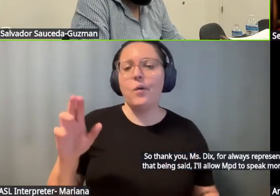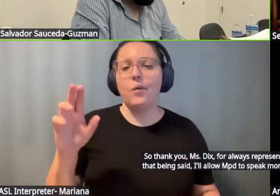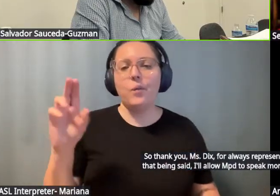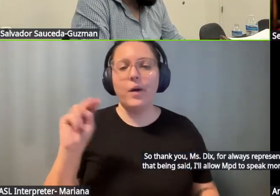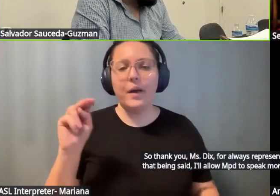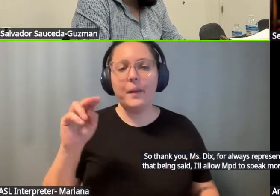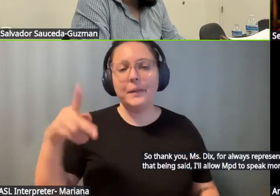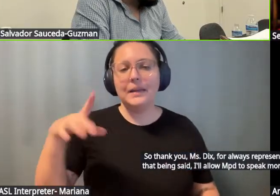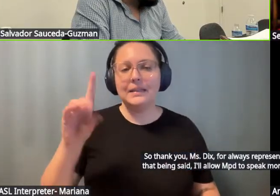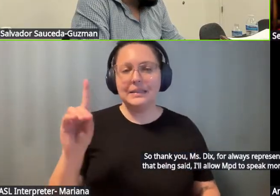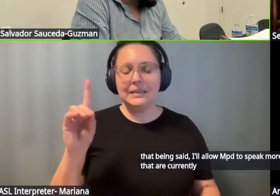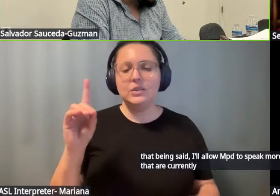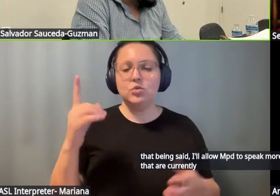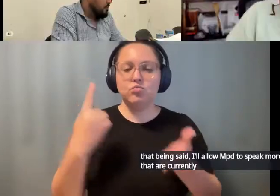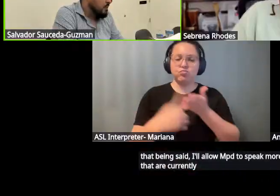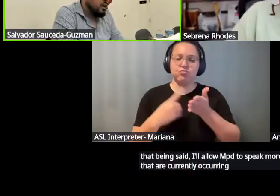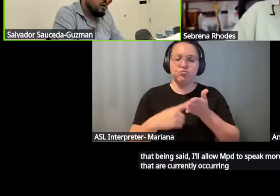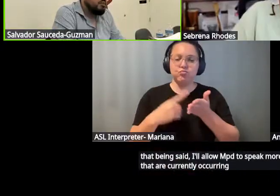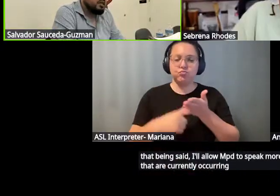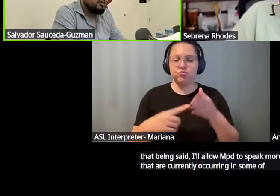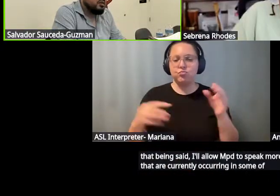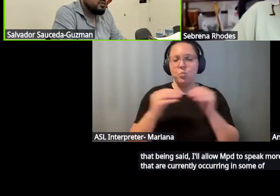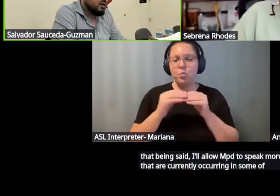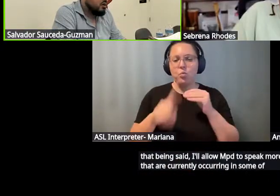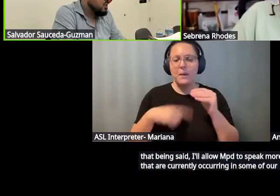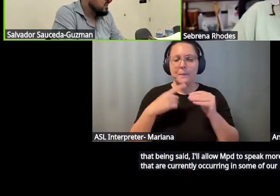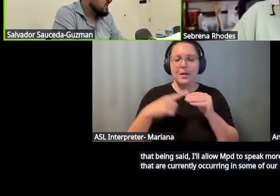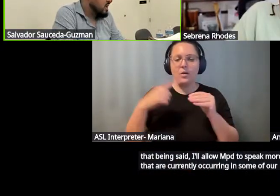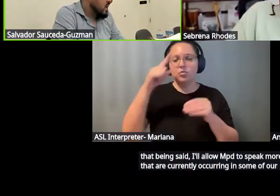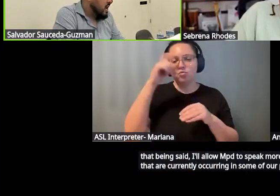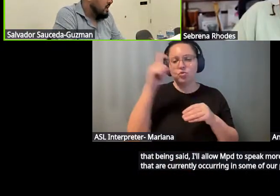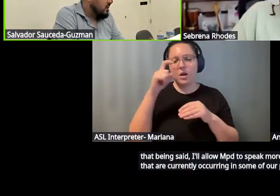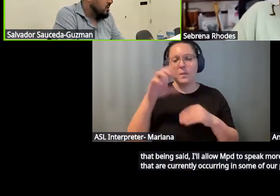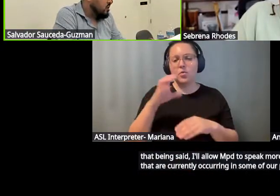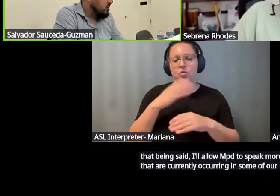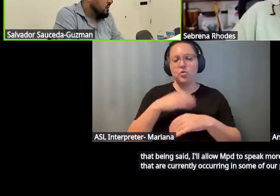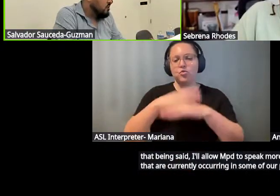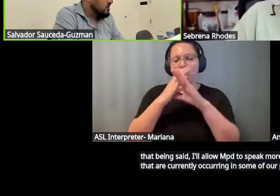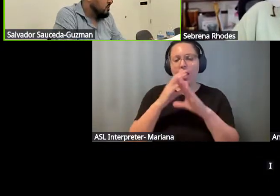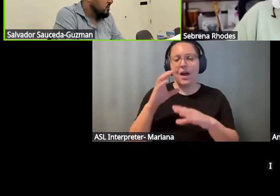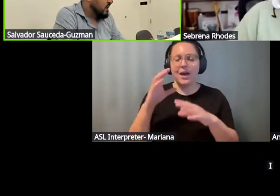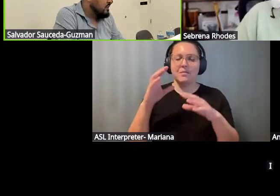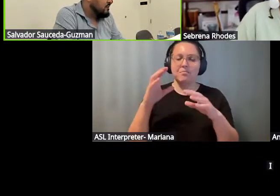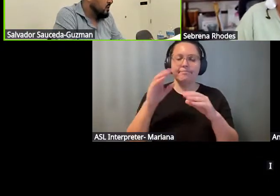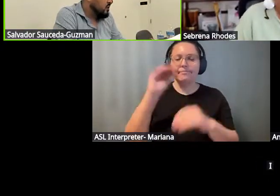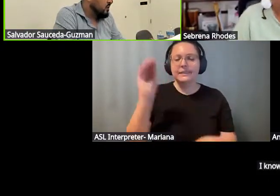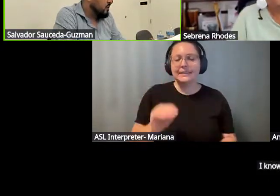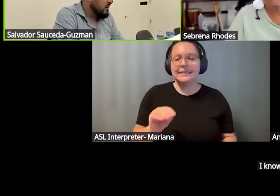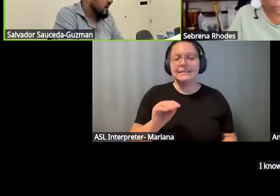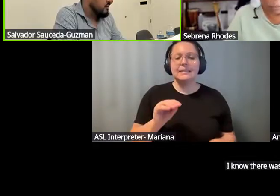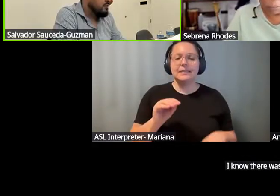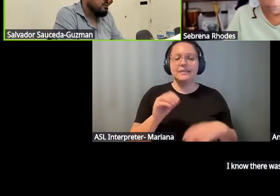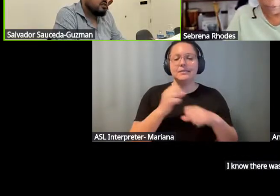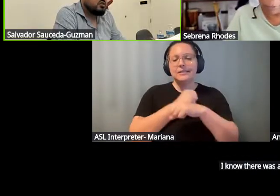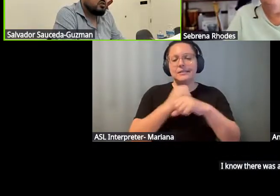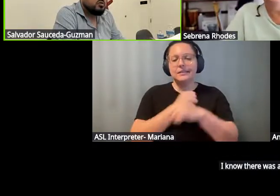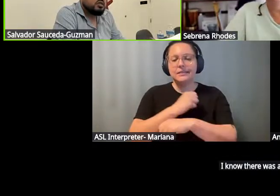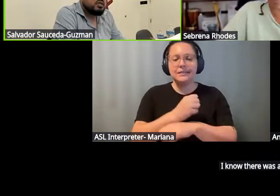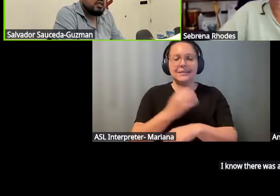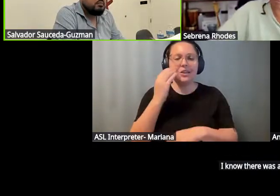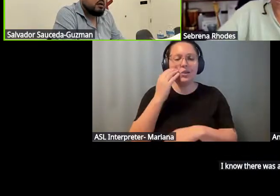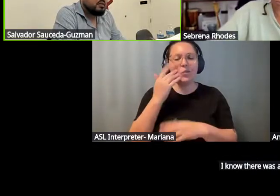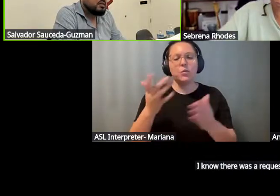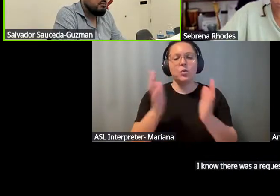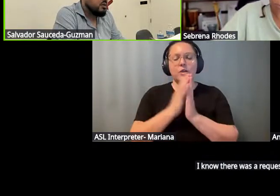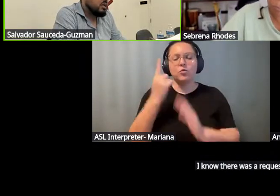stats that are currently occurring in some of our police service areas. I know there was a request for the 5th district